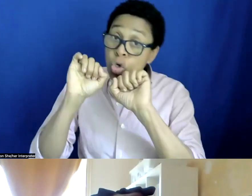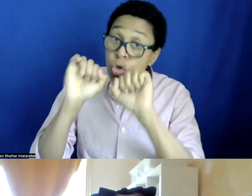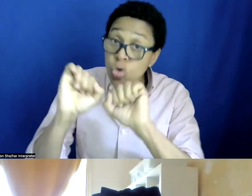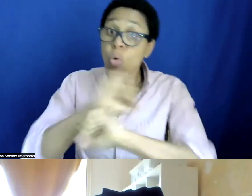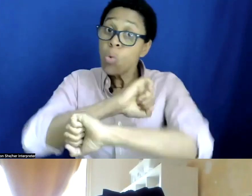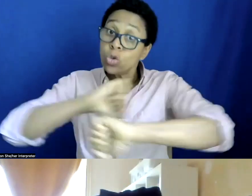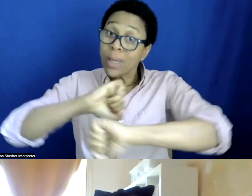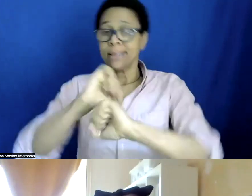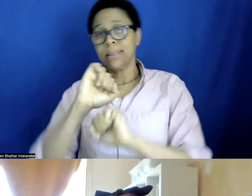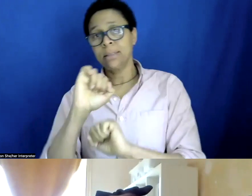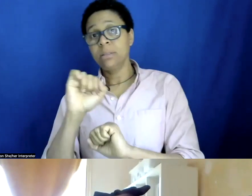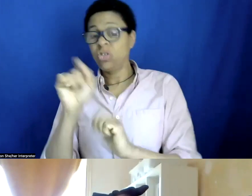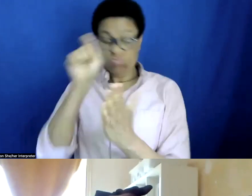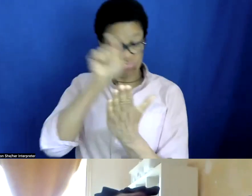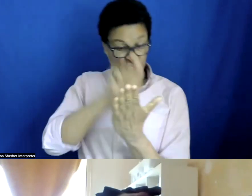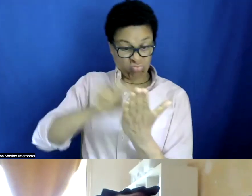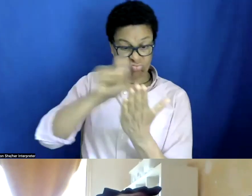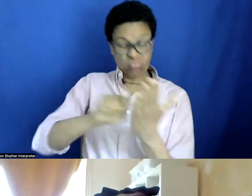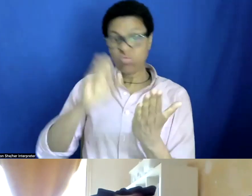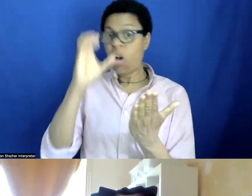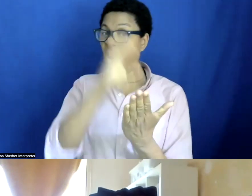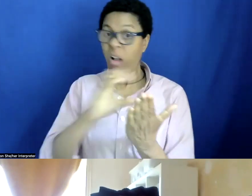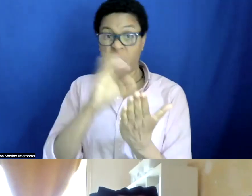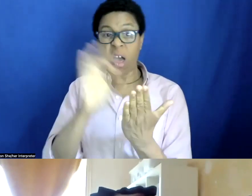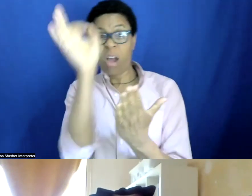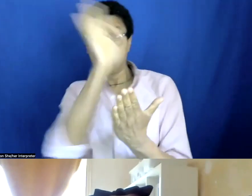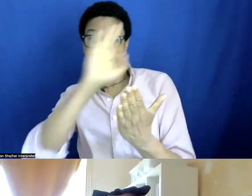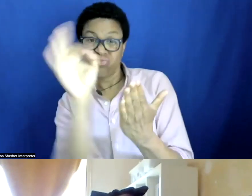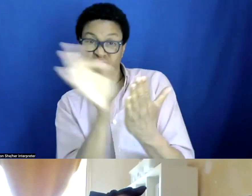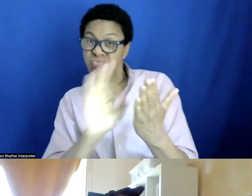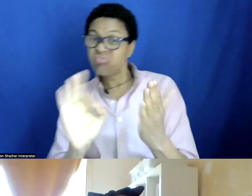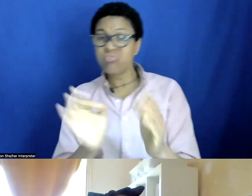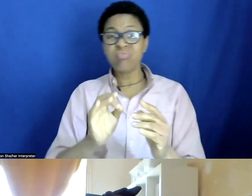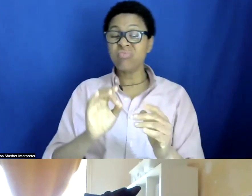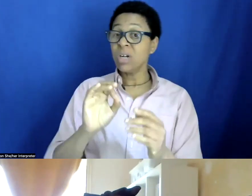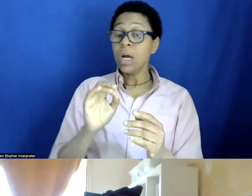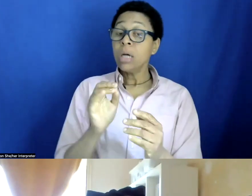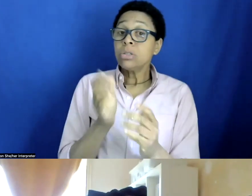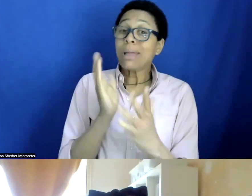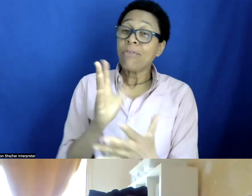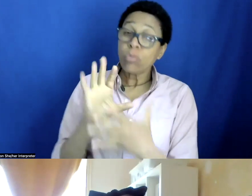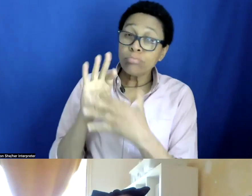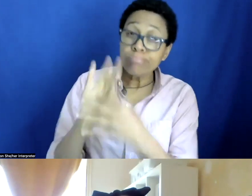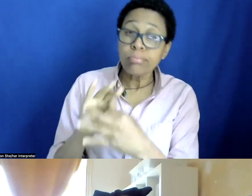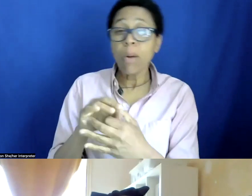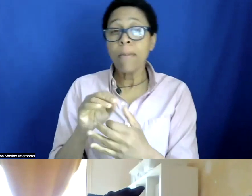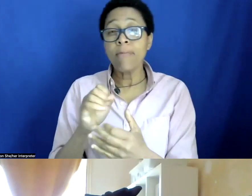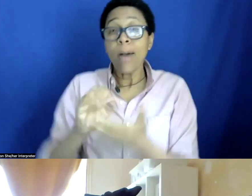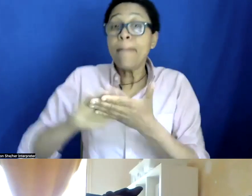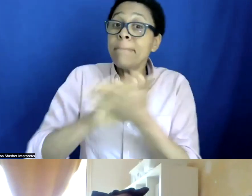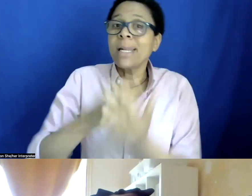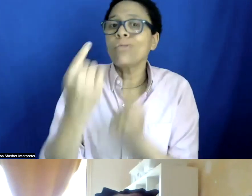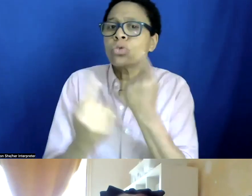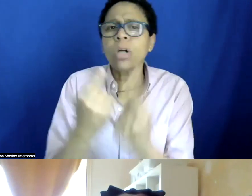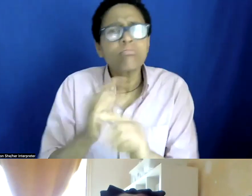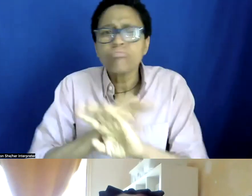space. Jot down, colour, whatever you want, as long as it makes sense to you. You don't have to share it,